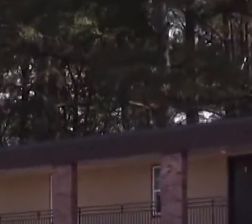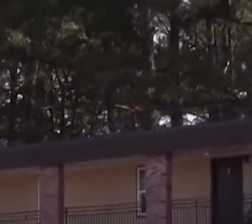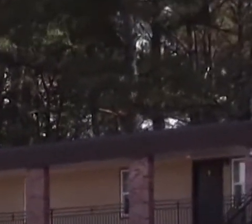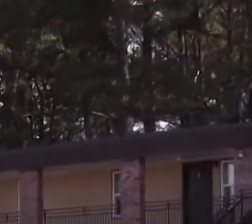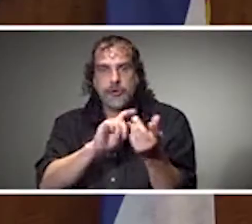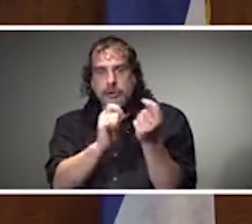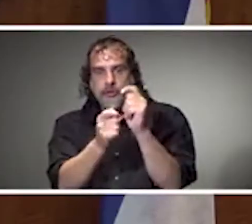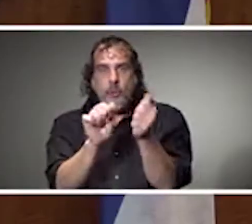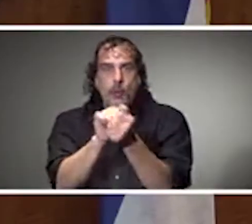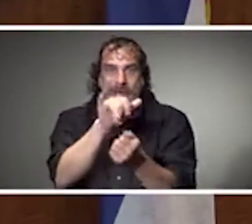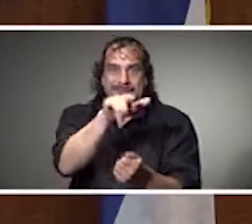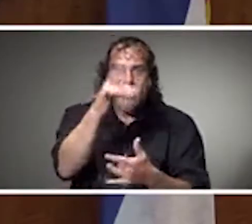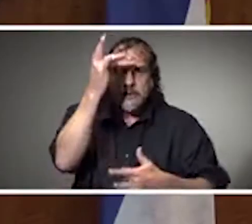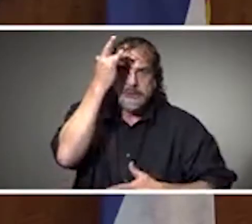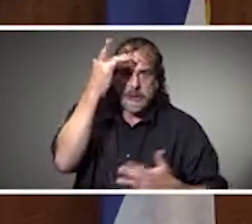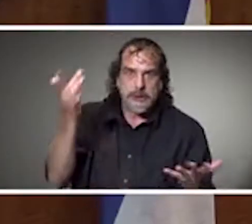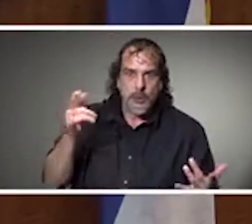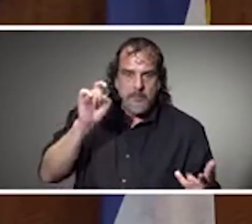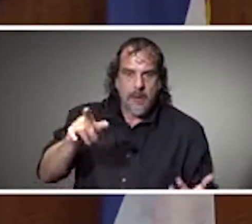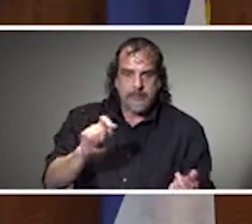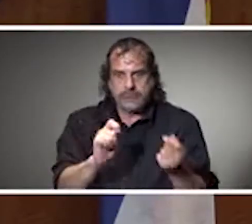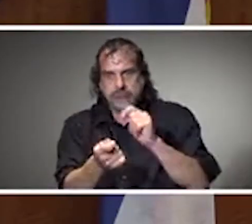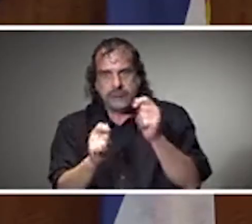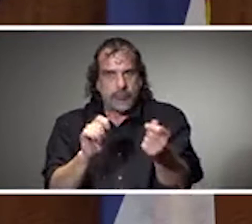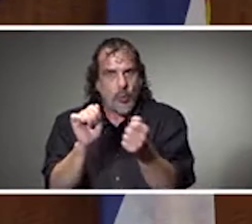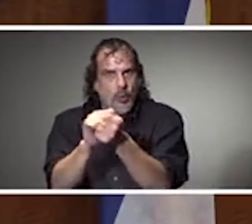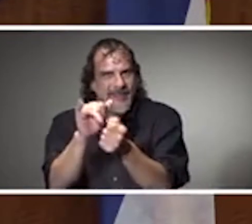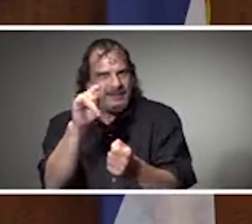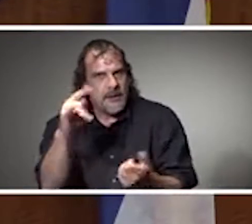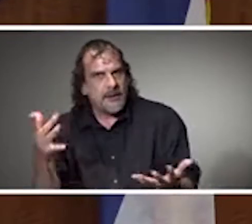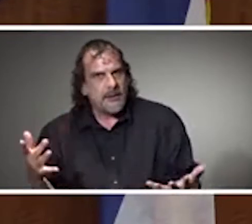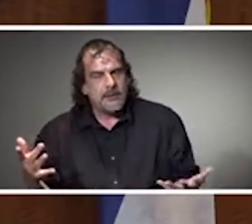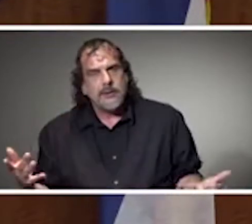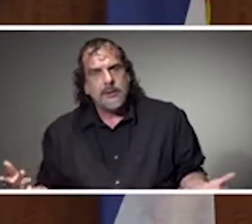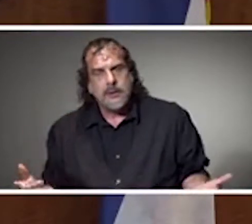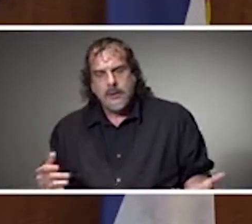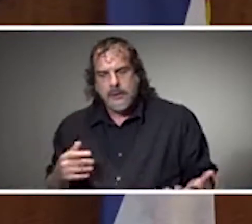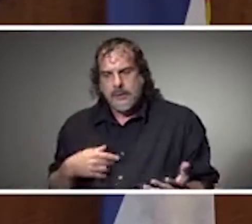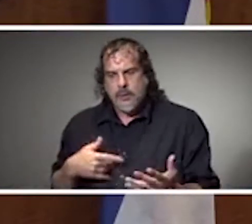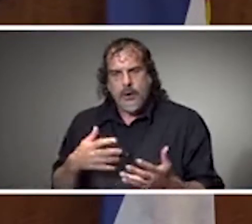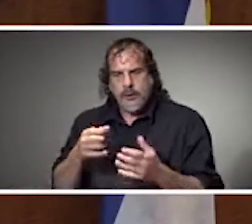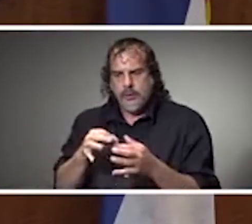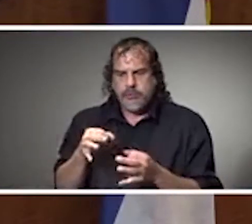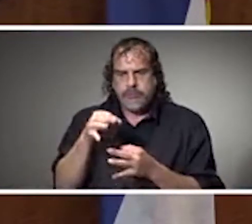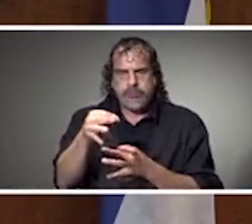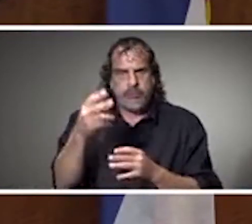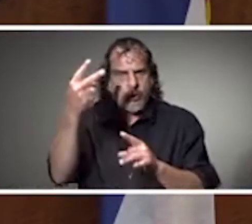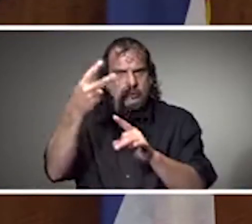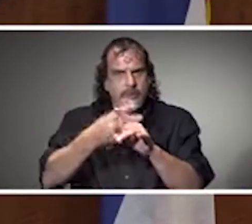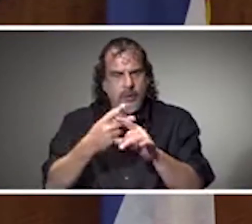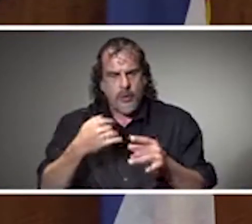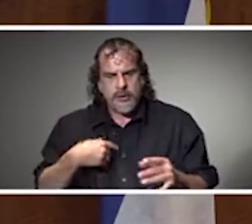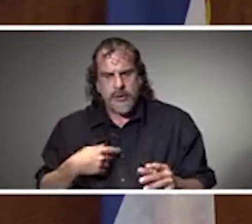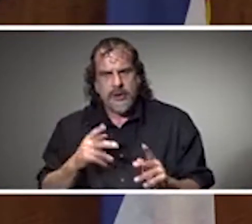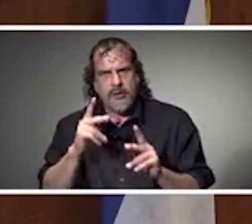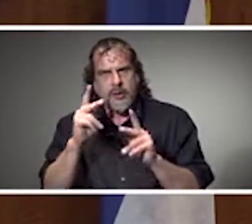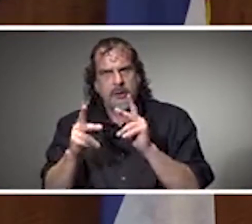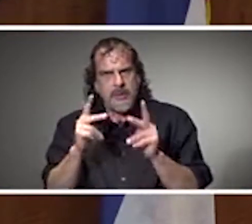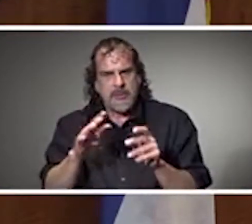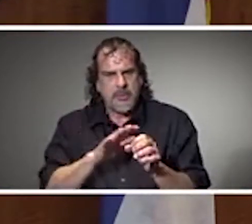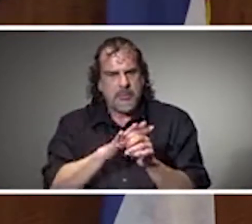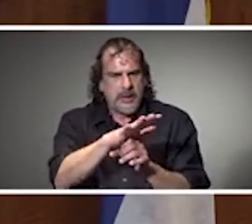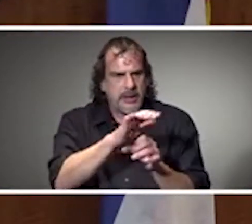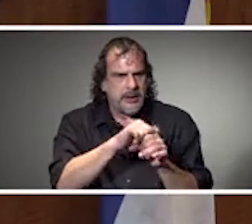is owed. We have waived those evictions for 2 months. We wanted to give our people an opportunity to get through the absolute